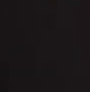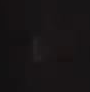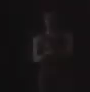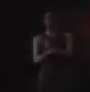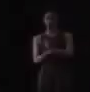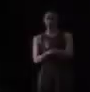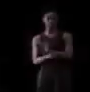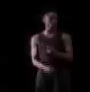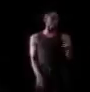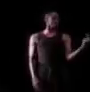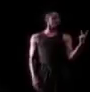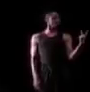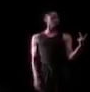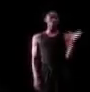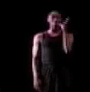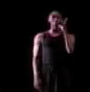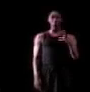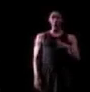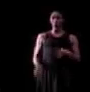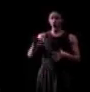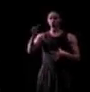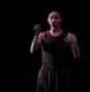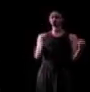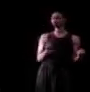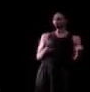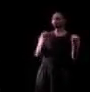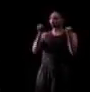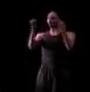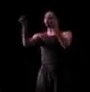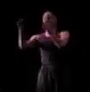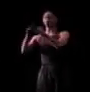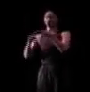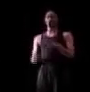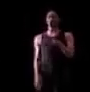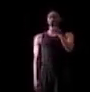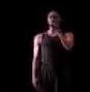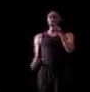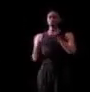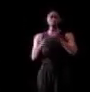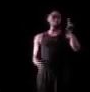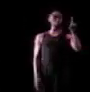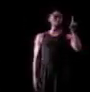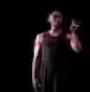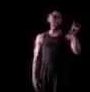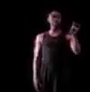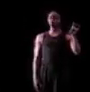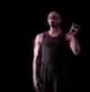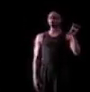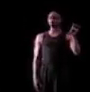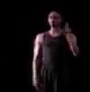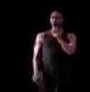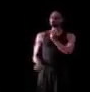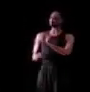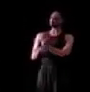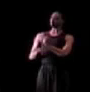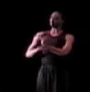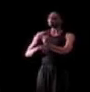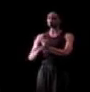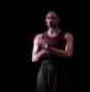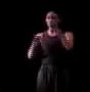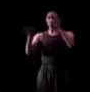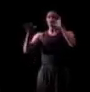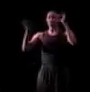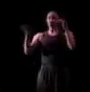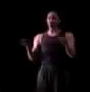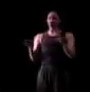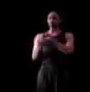story. According to the U.S. Census Bureau, there are 4.3 million interracial couples